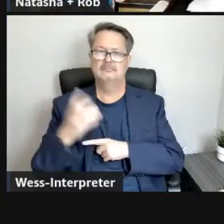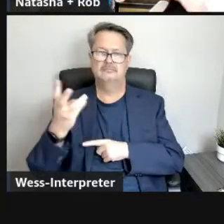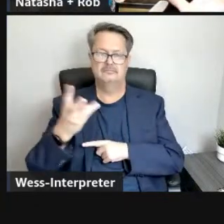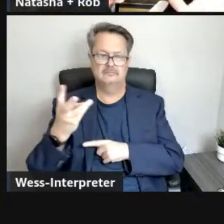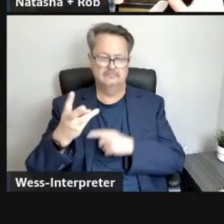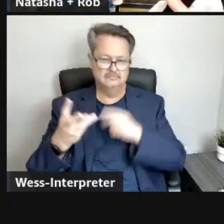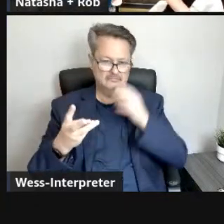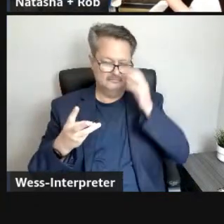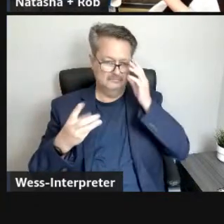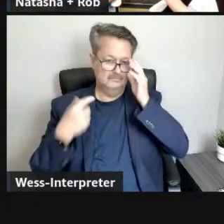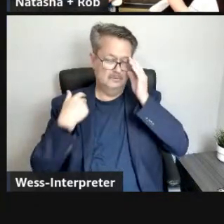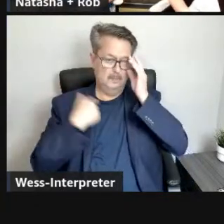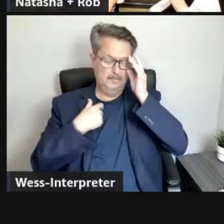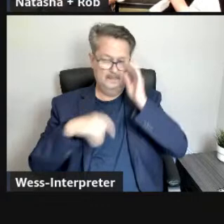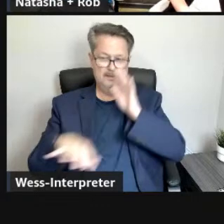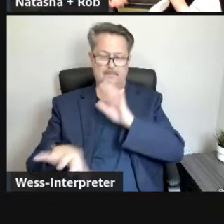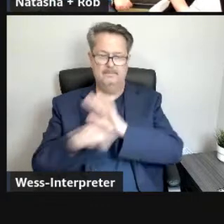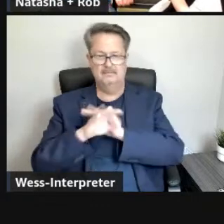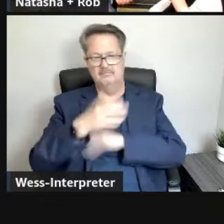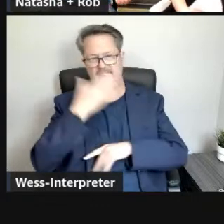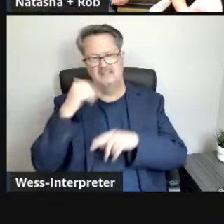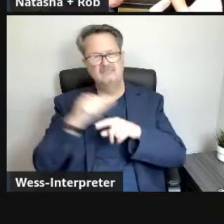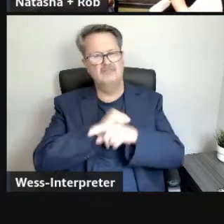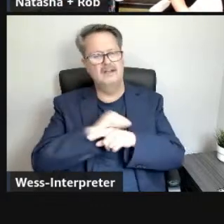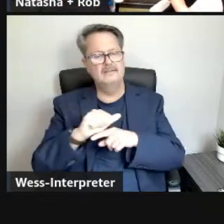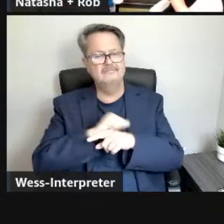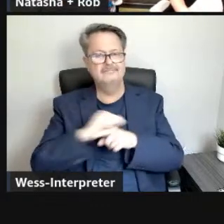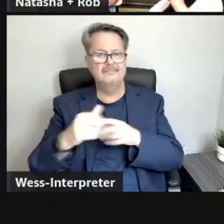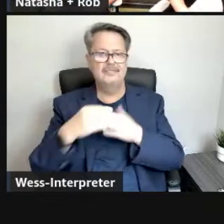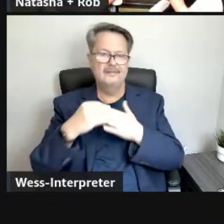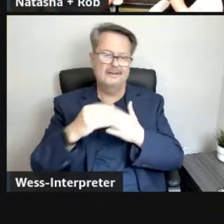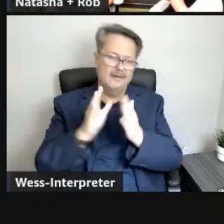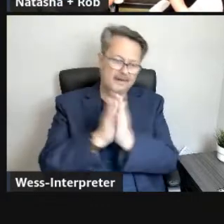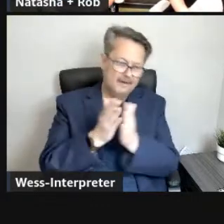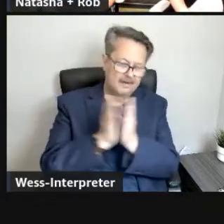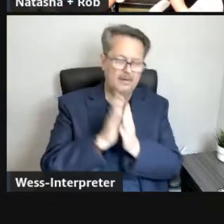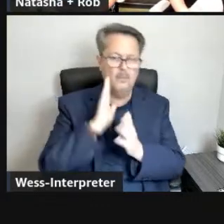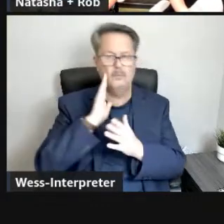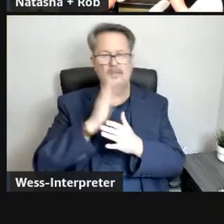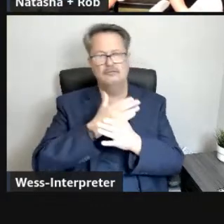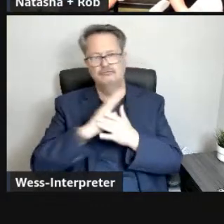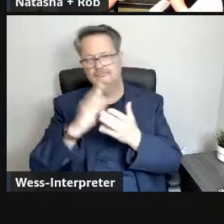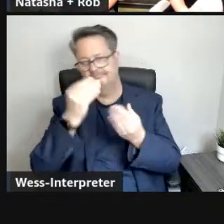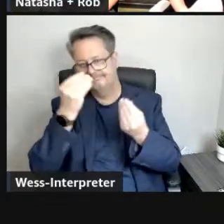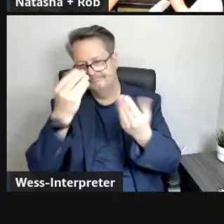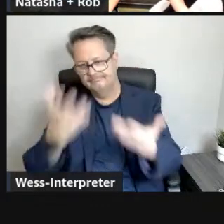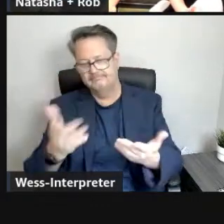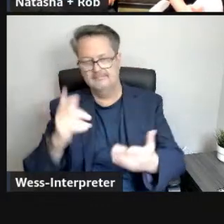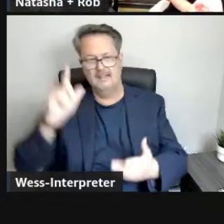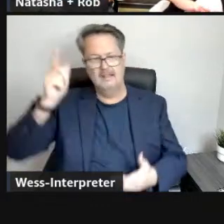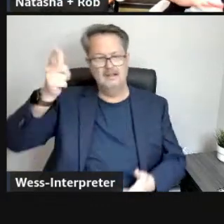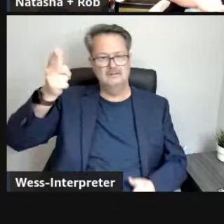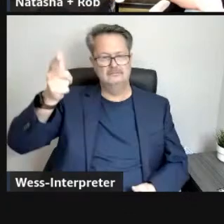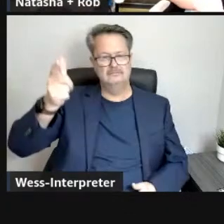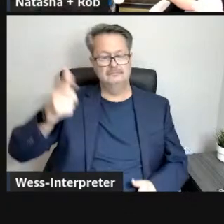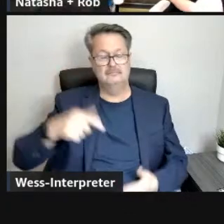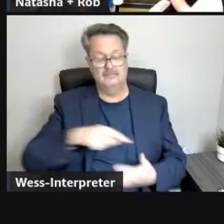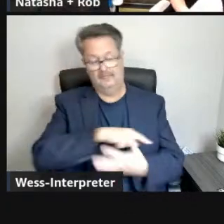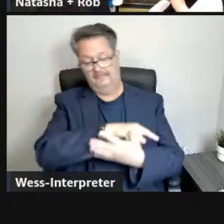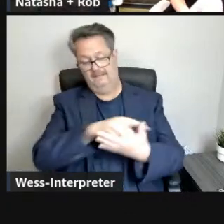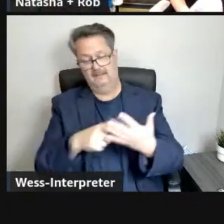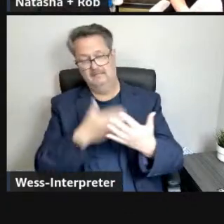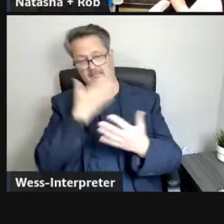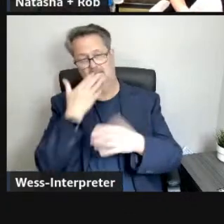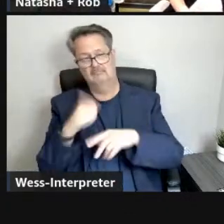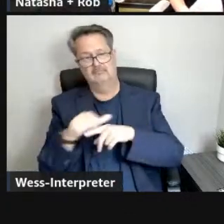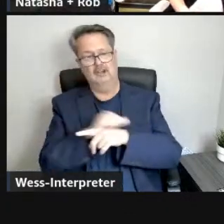We've picked some best practices from the Amazon EKS Best Practice Guide. We'll share this link with you to deep dive later. These best practices typically exist